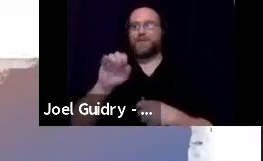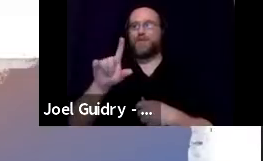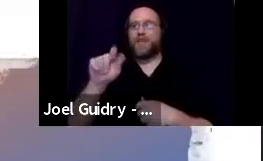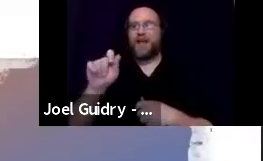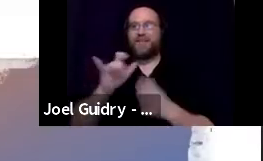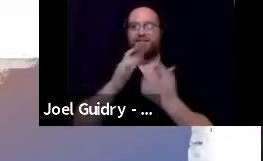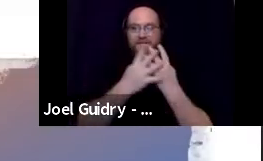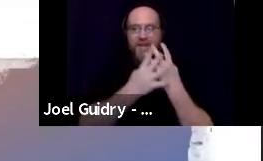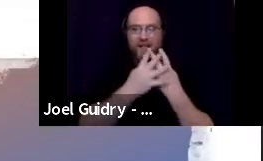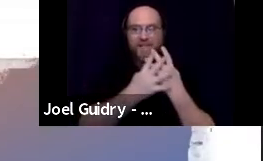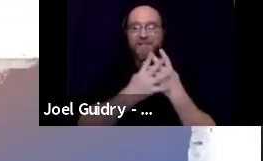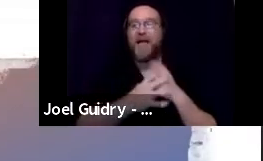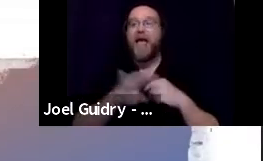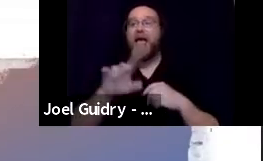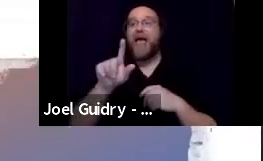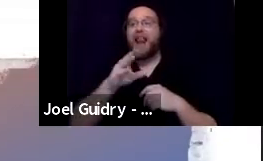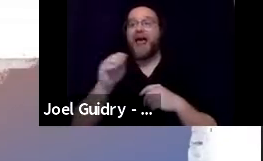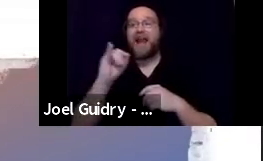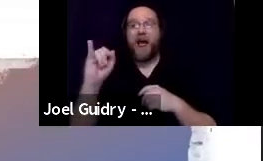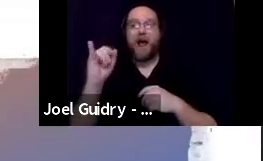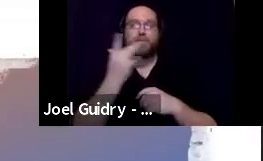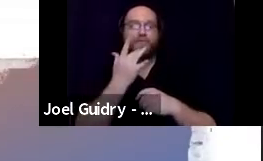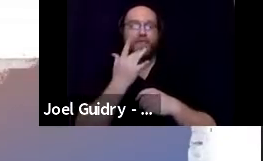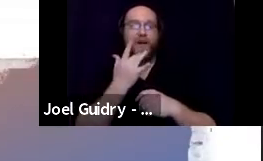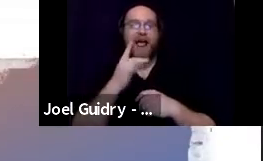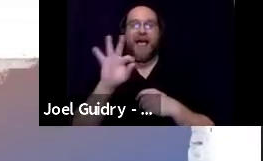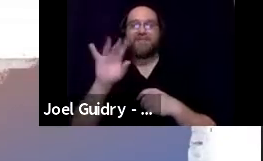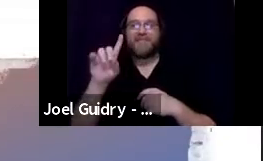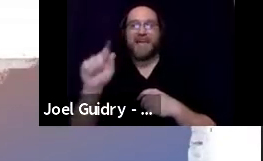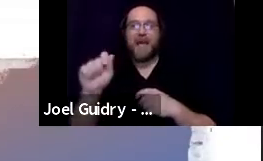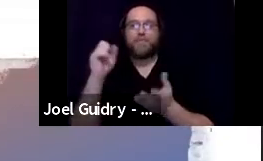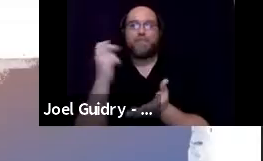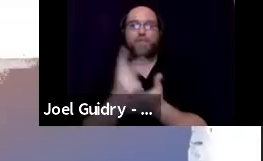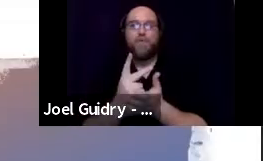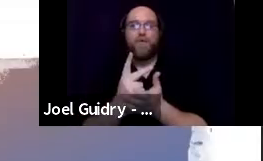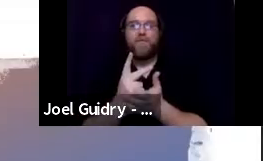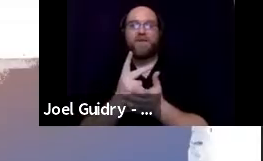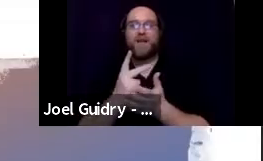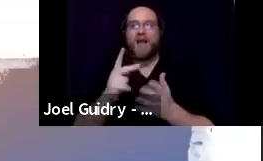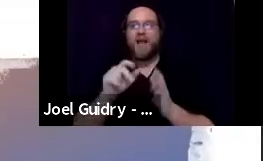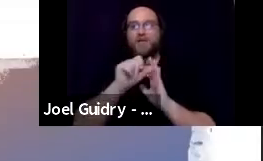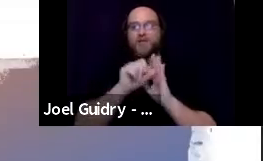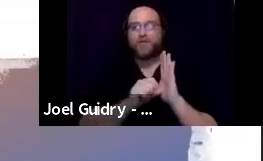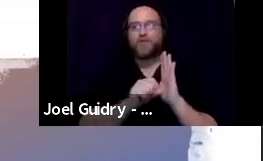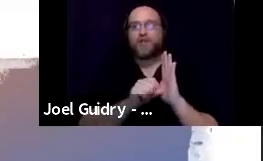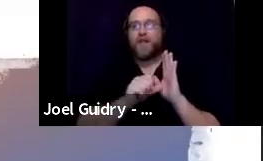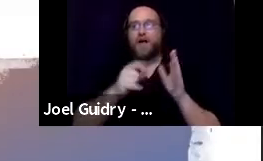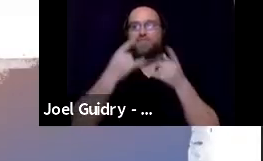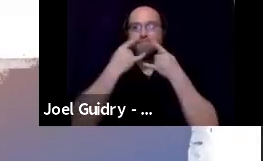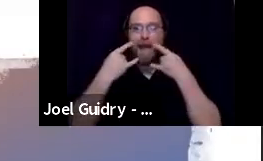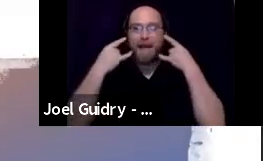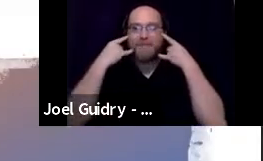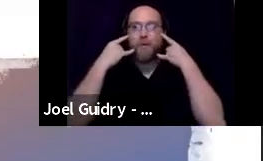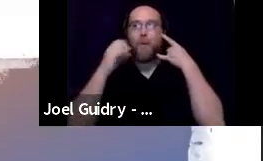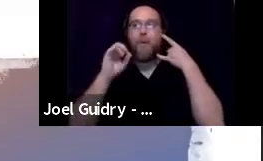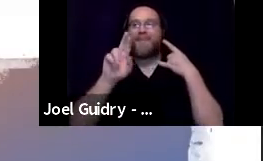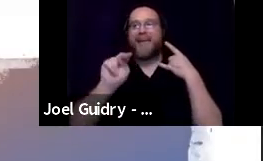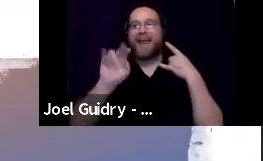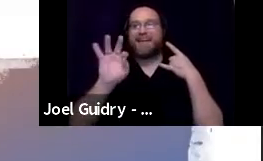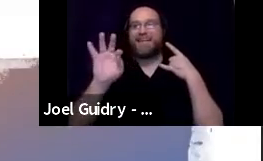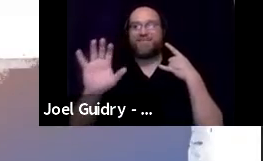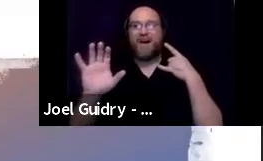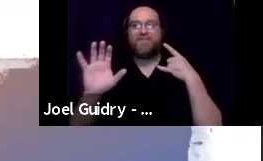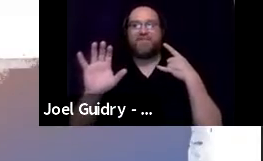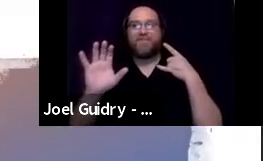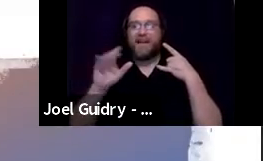prefer the FDA approved surgical mask or healthcare N95 filtering face peak respirator. A